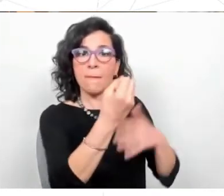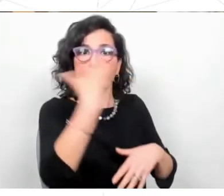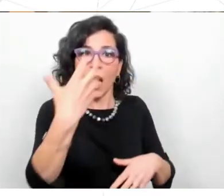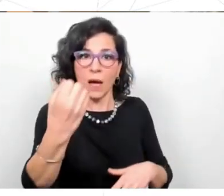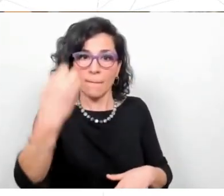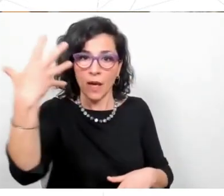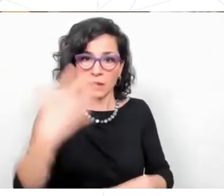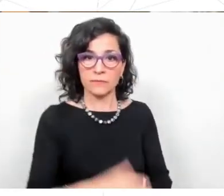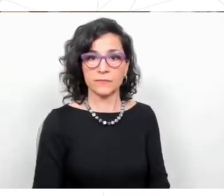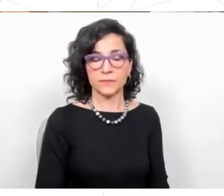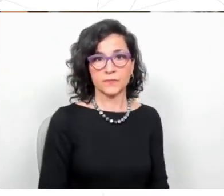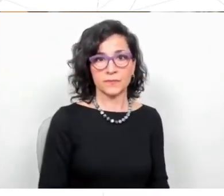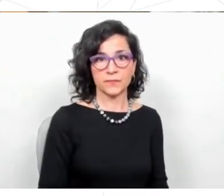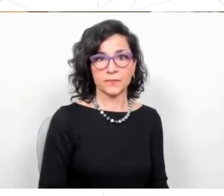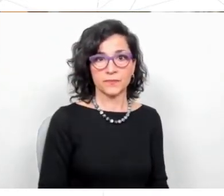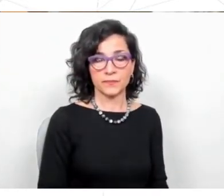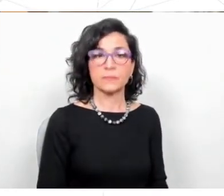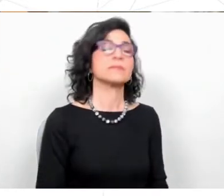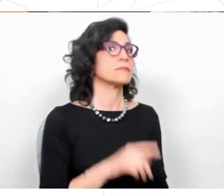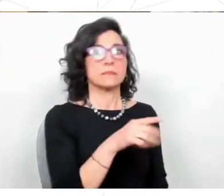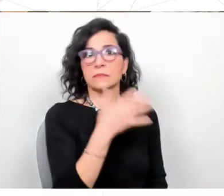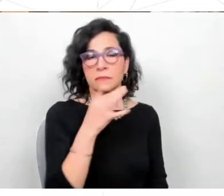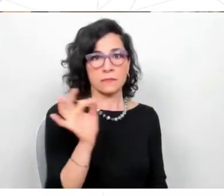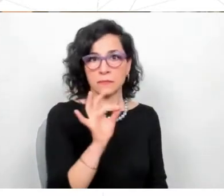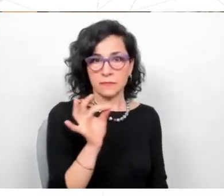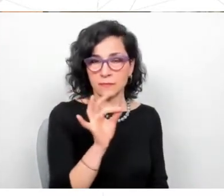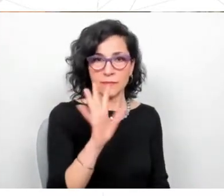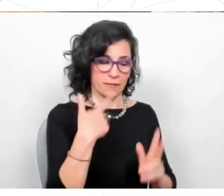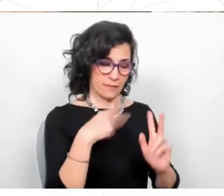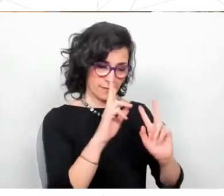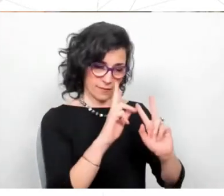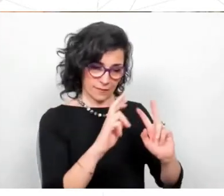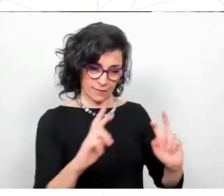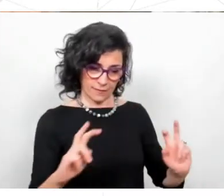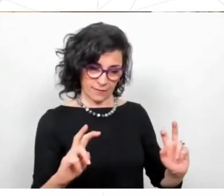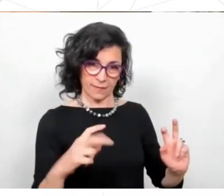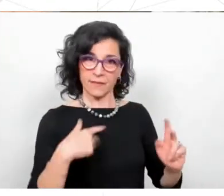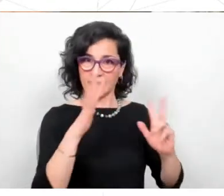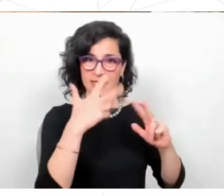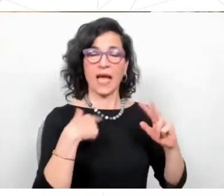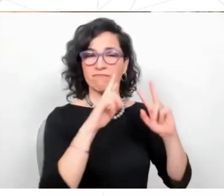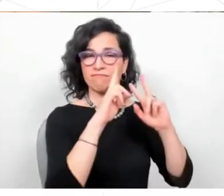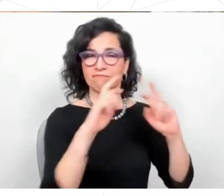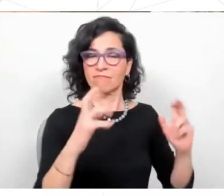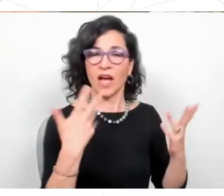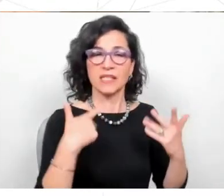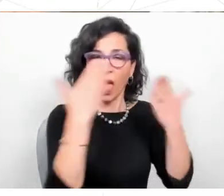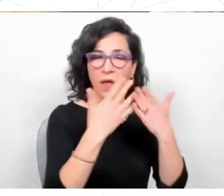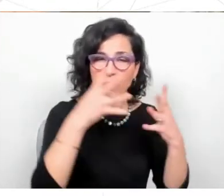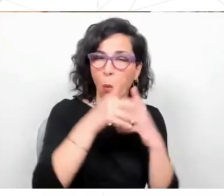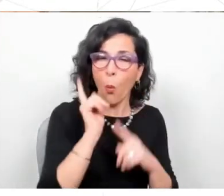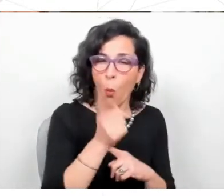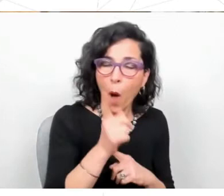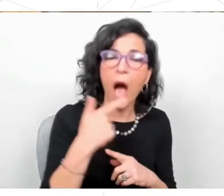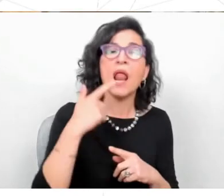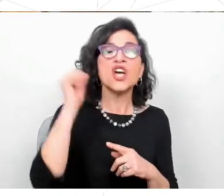each verb that we see, which is great. Also, if we're looking at Shakespeare's linguistic